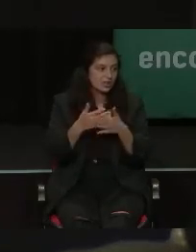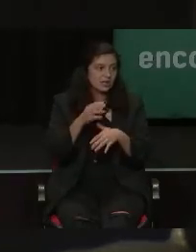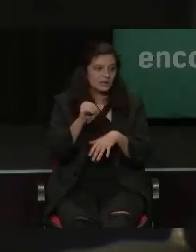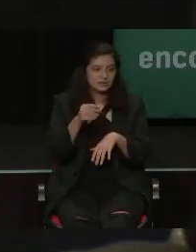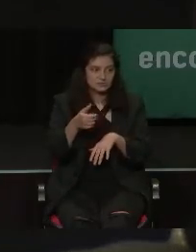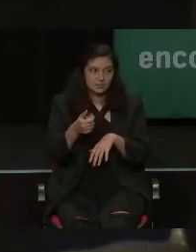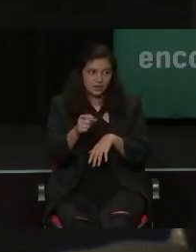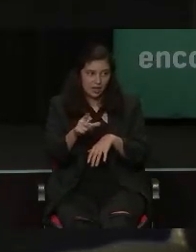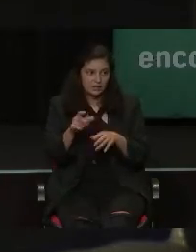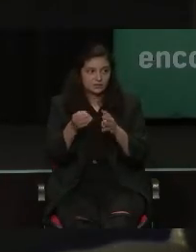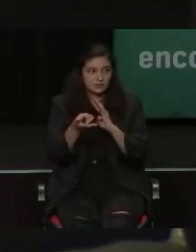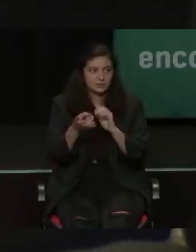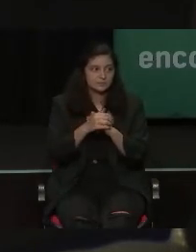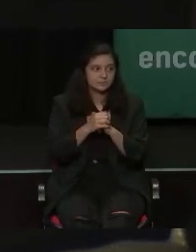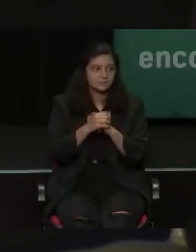resistance mechanisms.